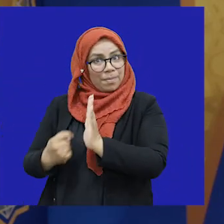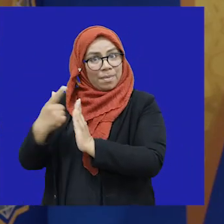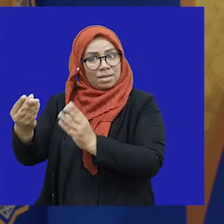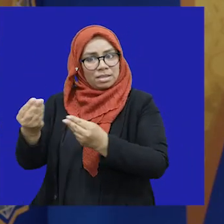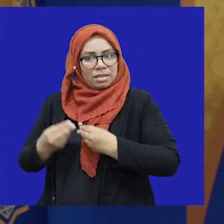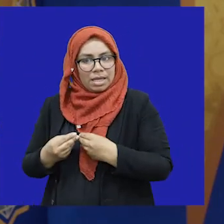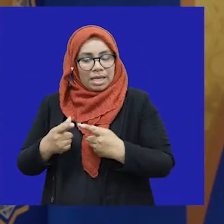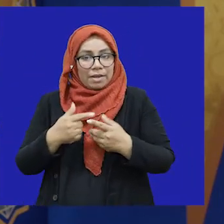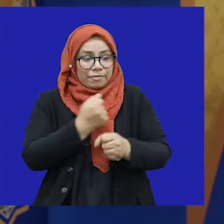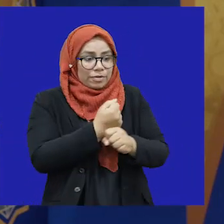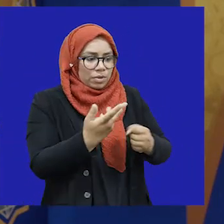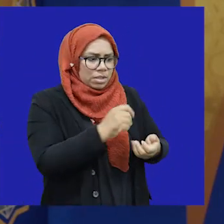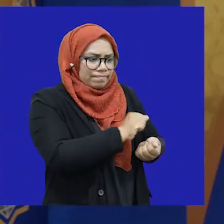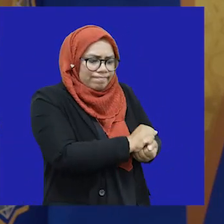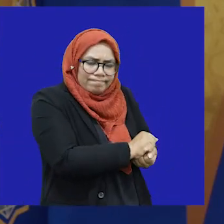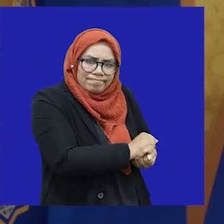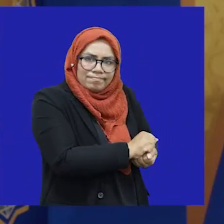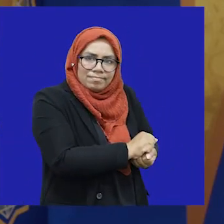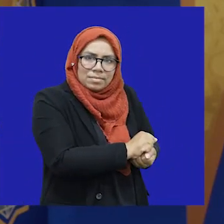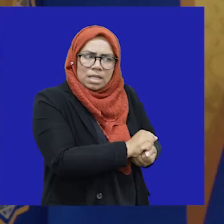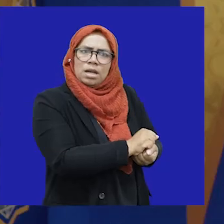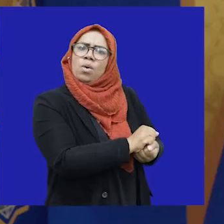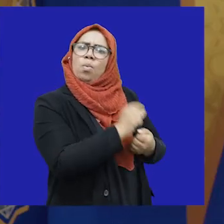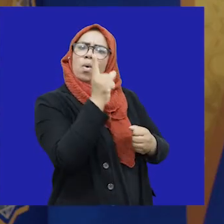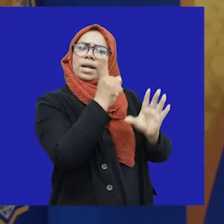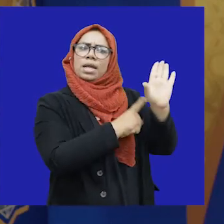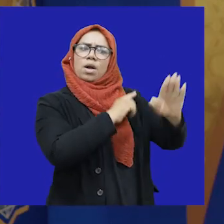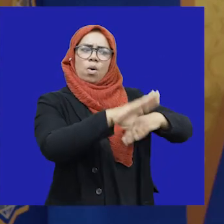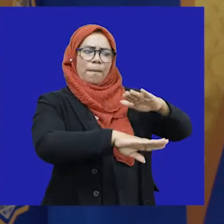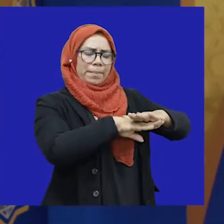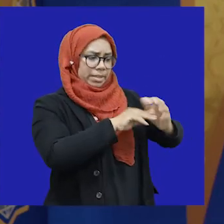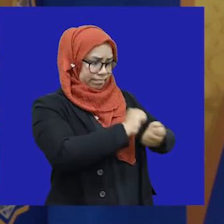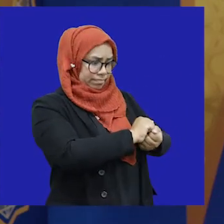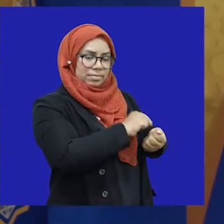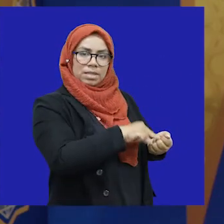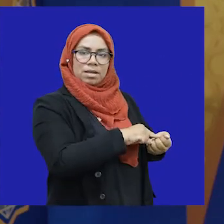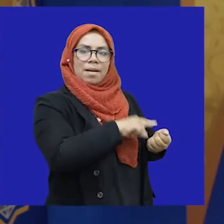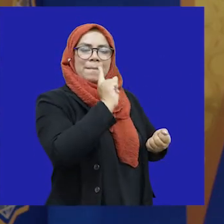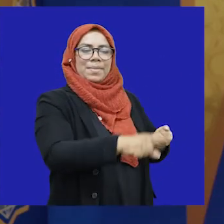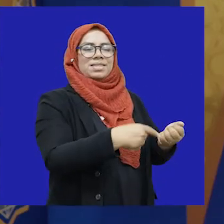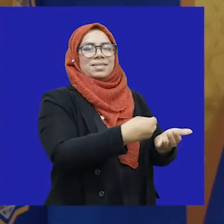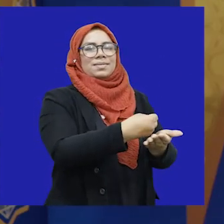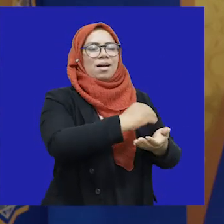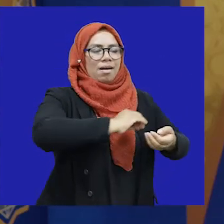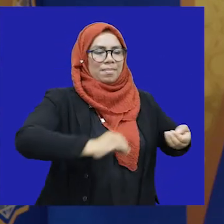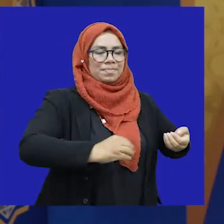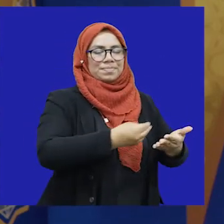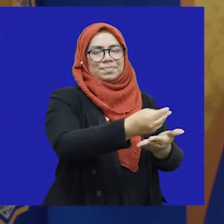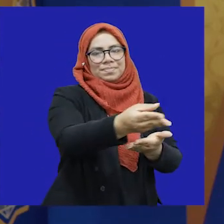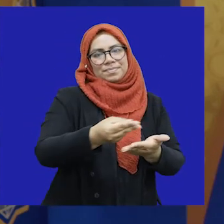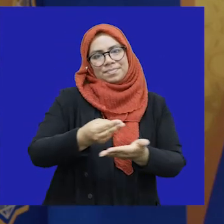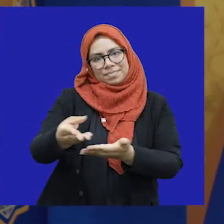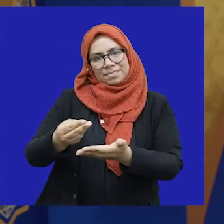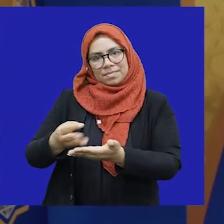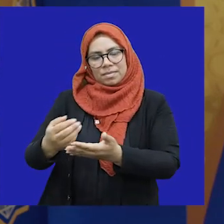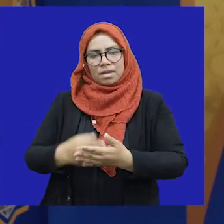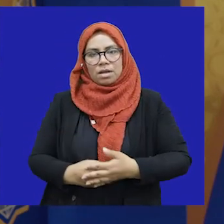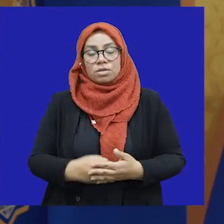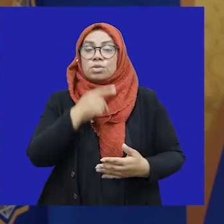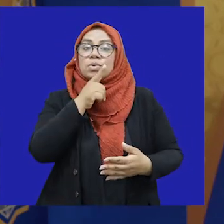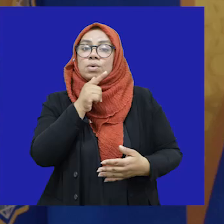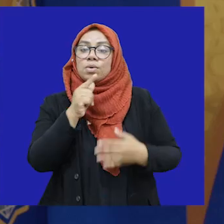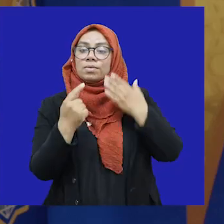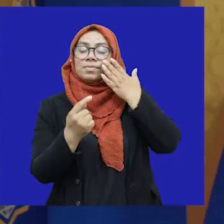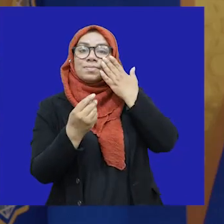zakat is collected and distributed in a manner that truly benefits the ummah. As we bring this lecture